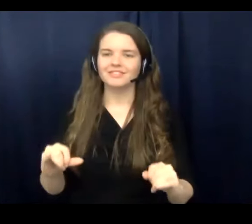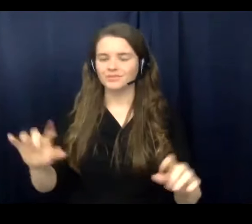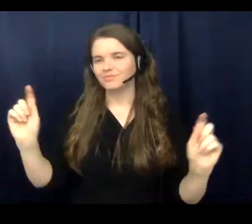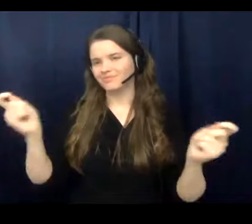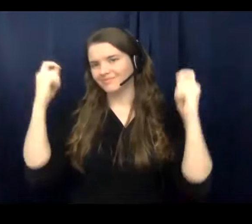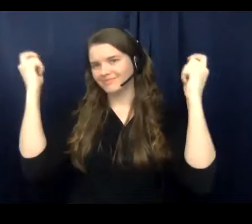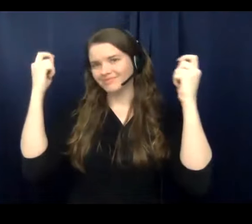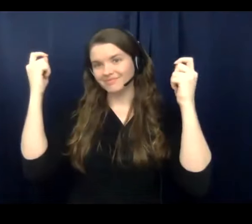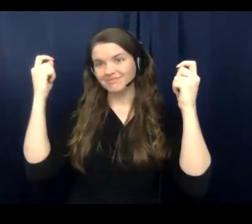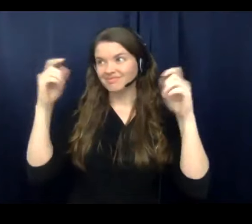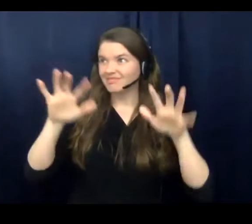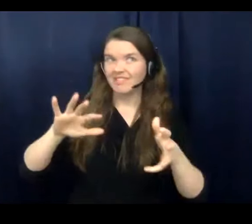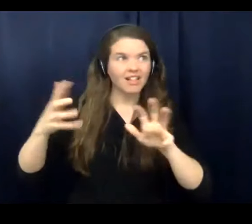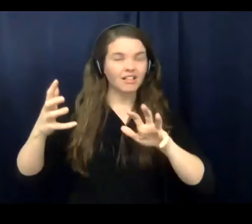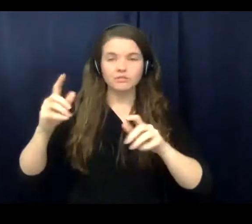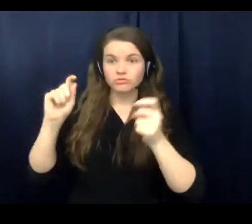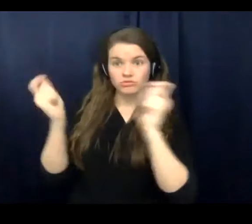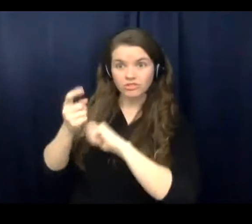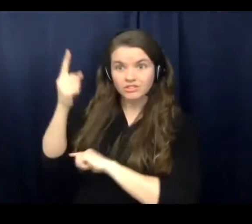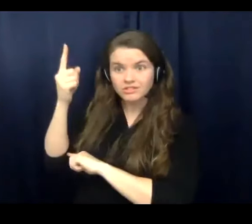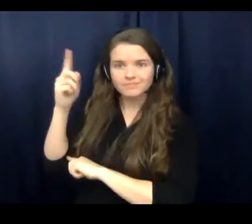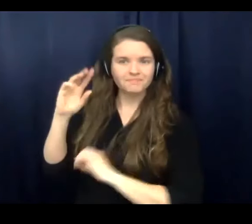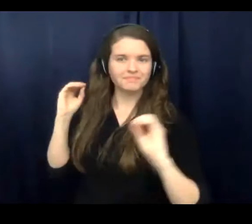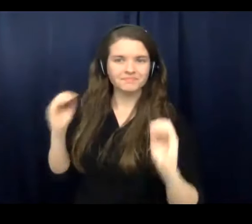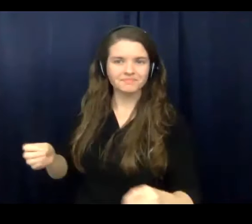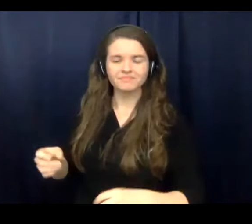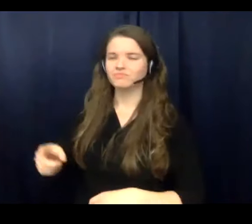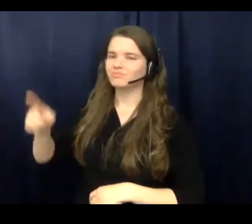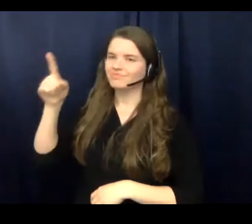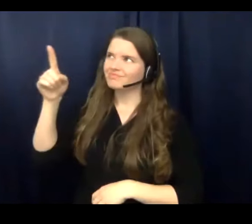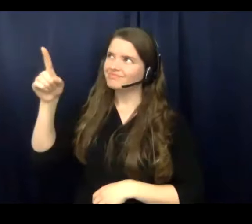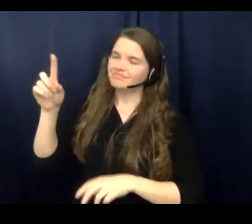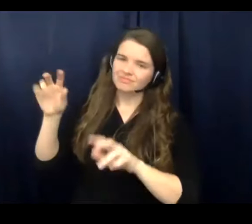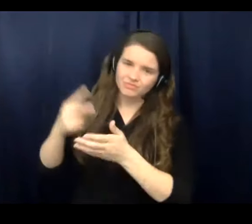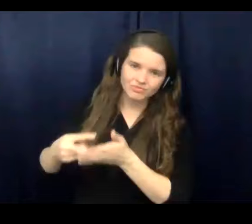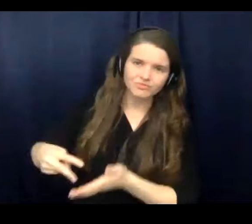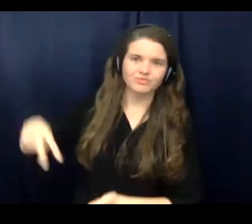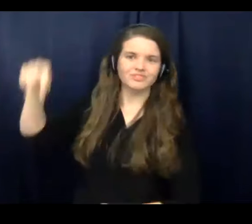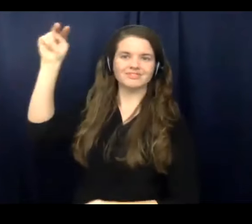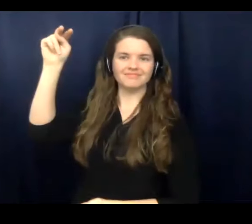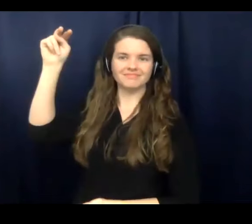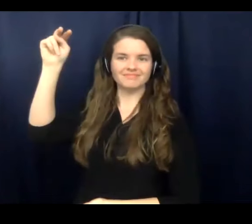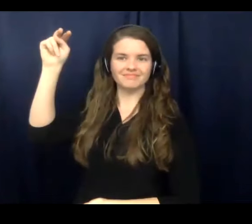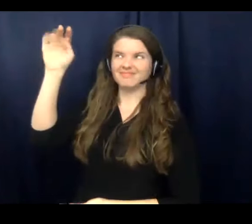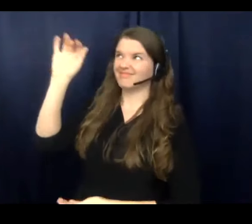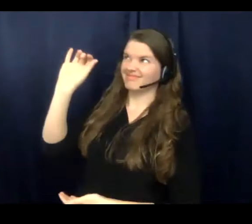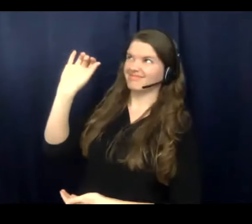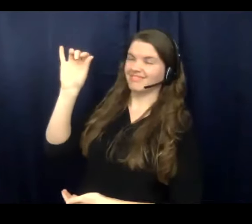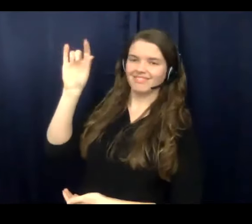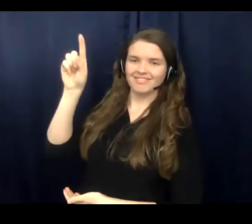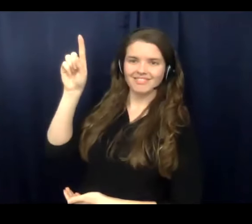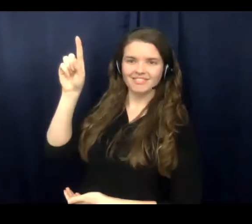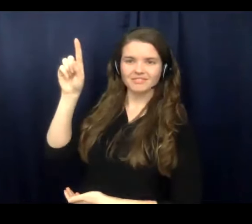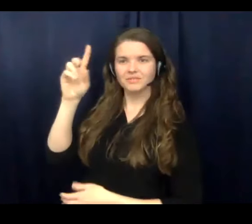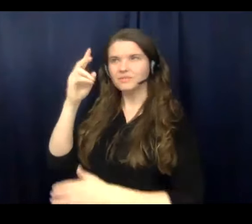is or what he has done for us. He is risen, and for that, we don't have false hope, but we